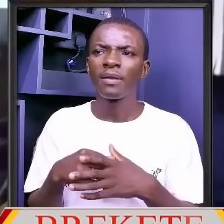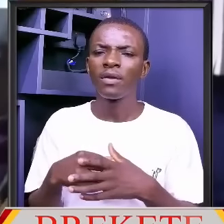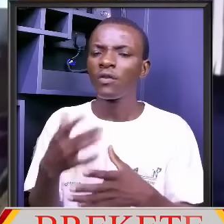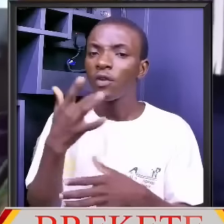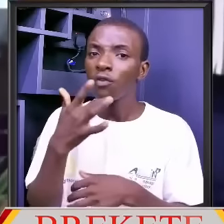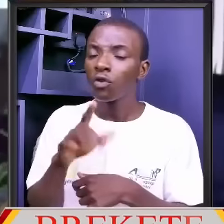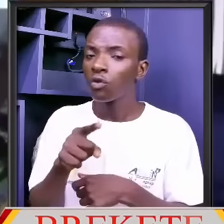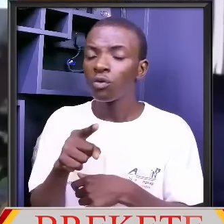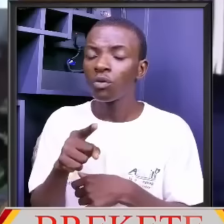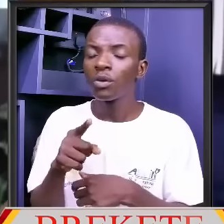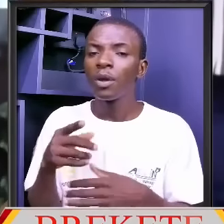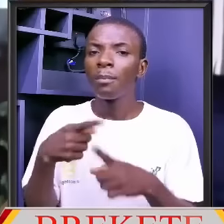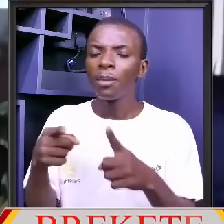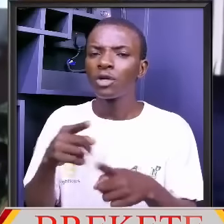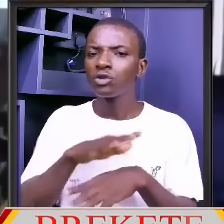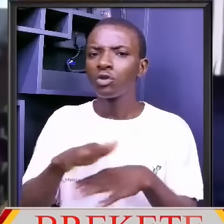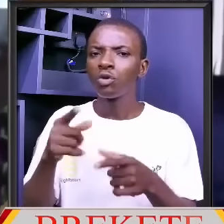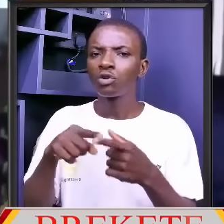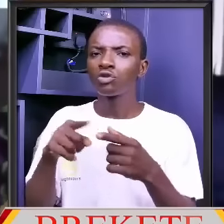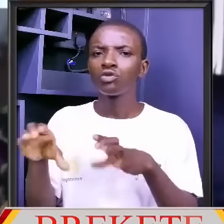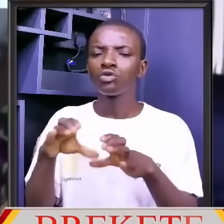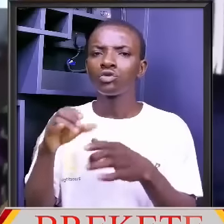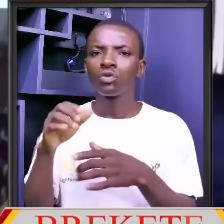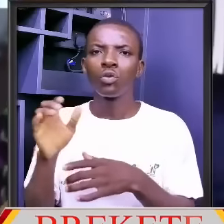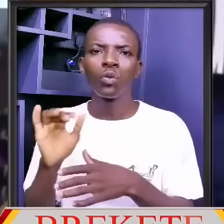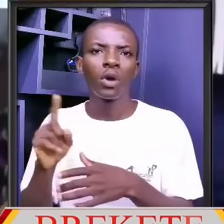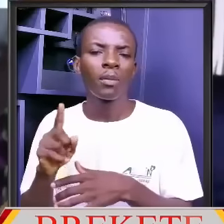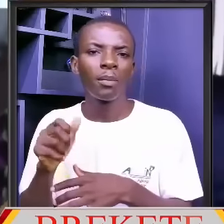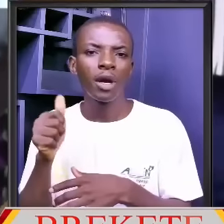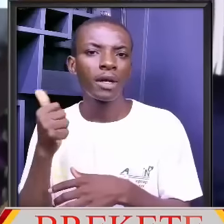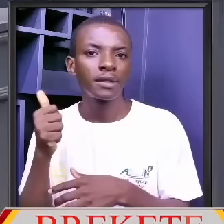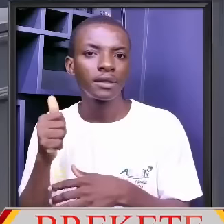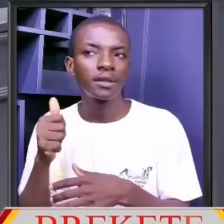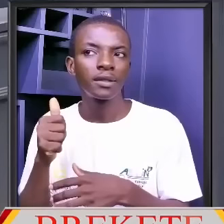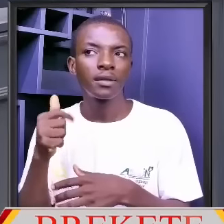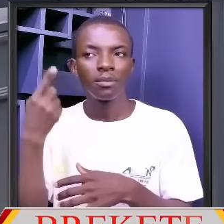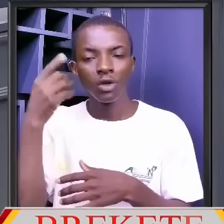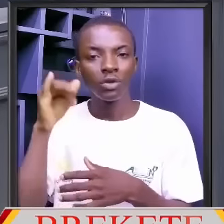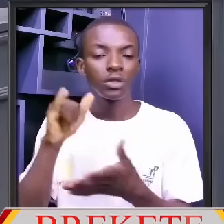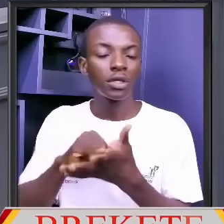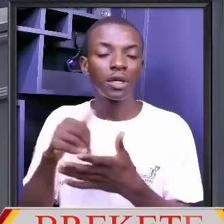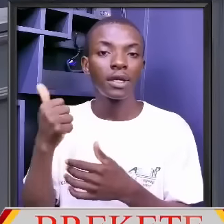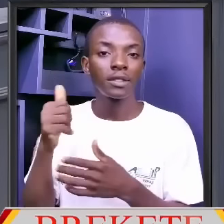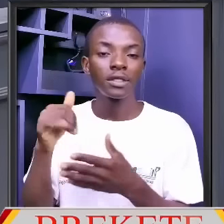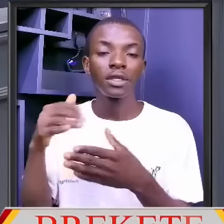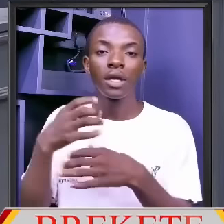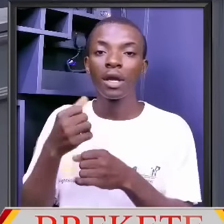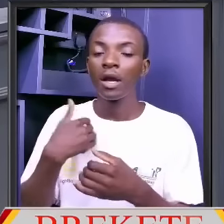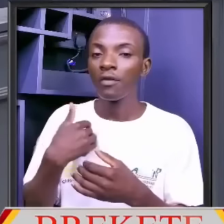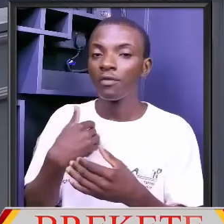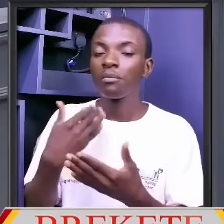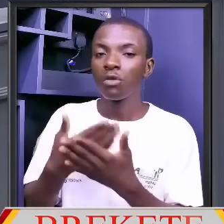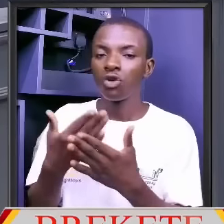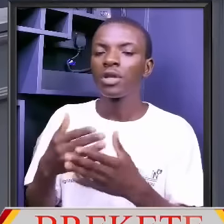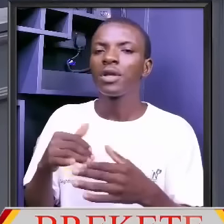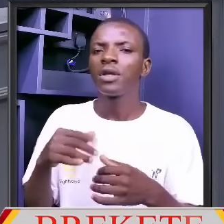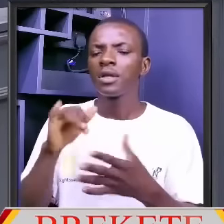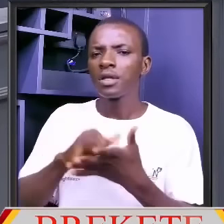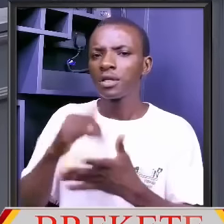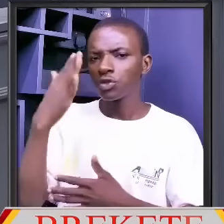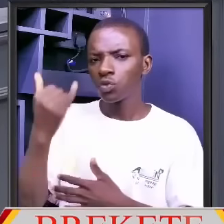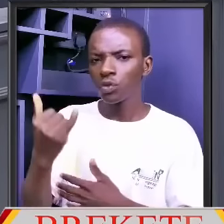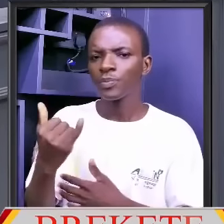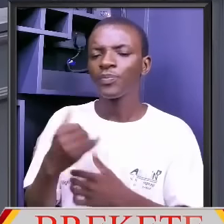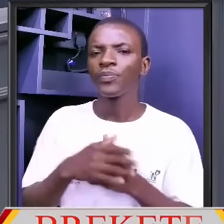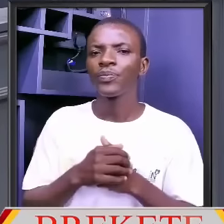he favor you. Say but he no want drum for where my auntie day because that my auntie gets money. Say so, now I'm making